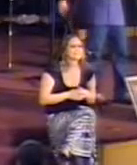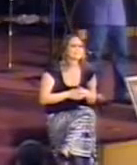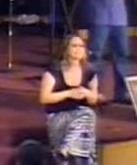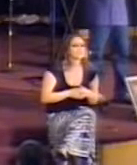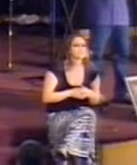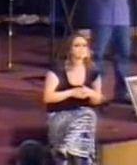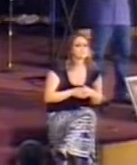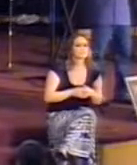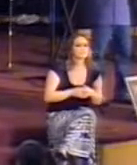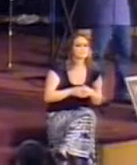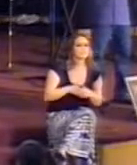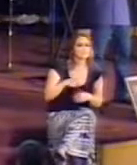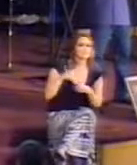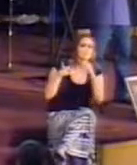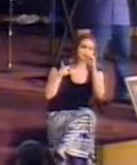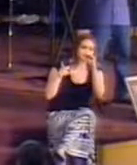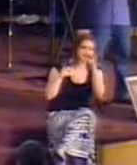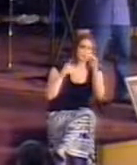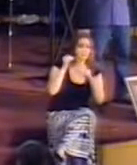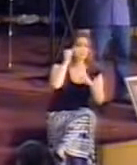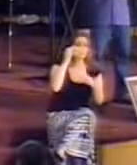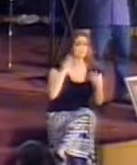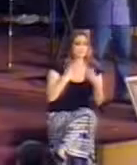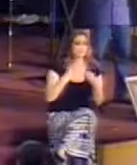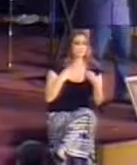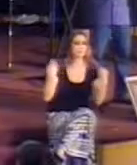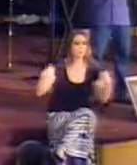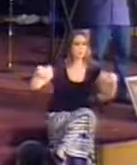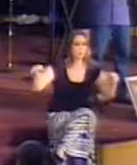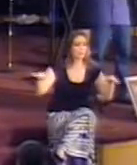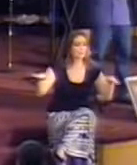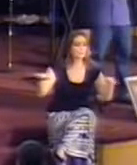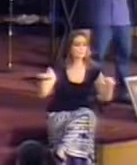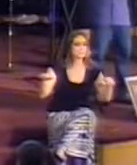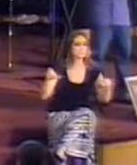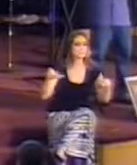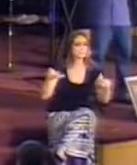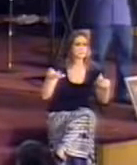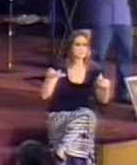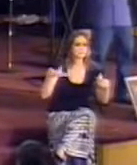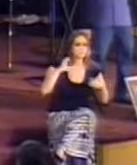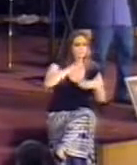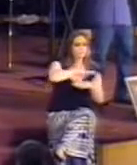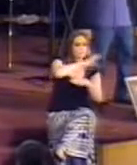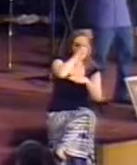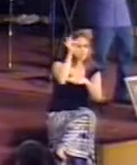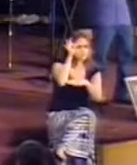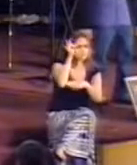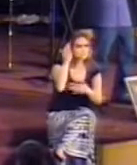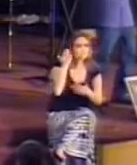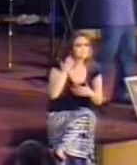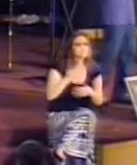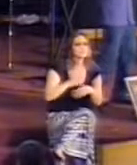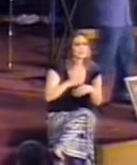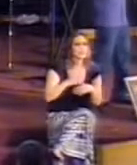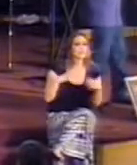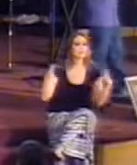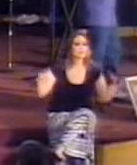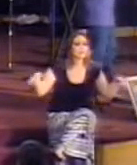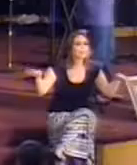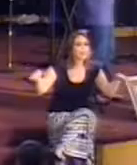If I take the wings of the dawn, wouldn't that be nice? Sun rises and now you're flying as far as you want. You're just